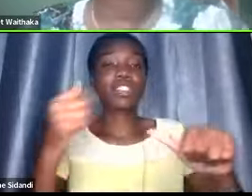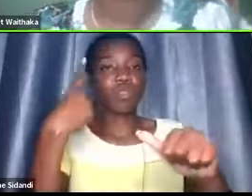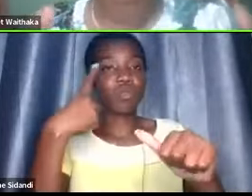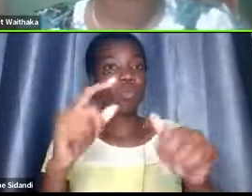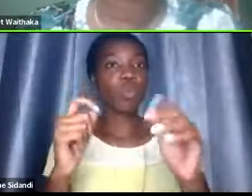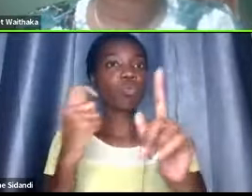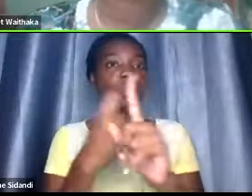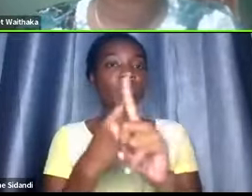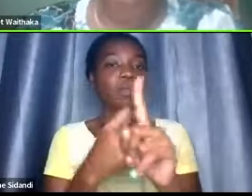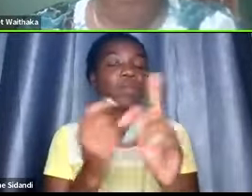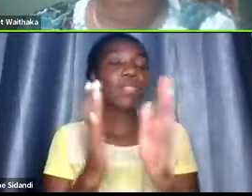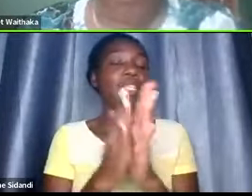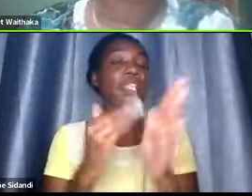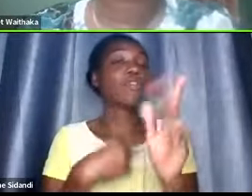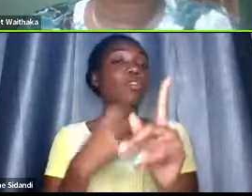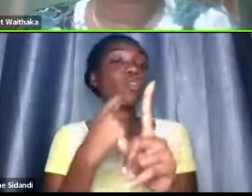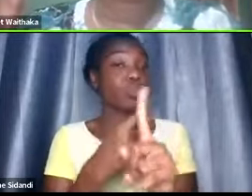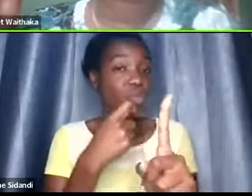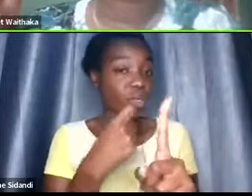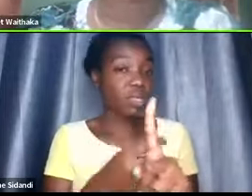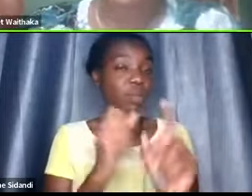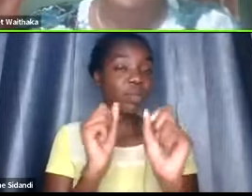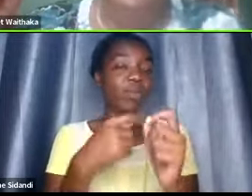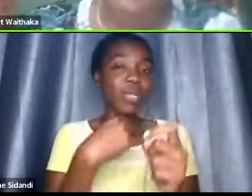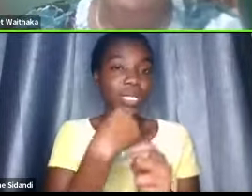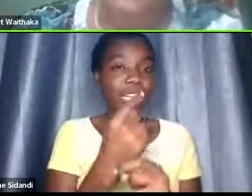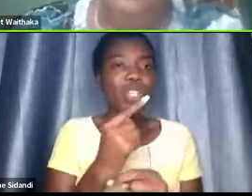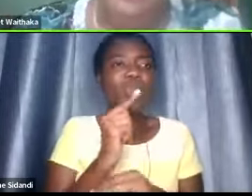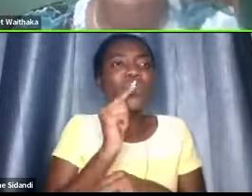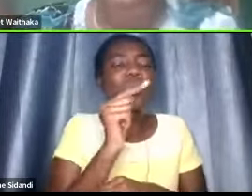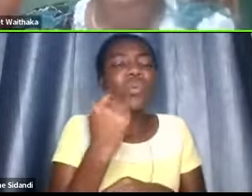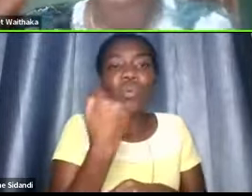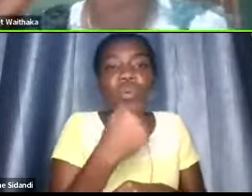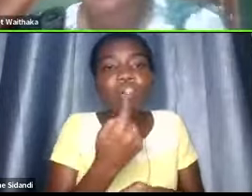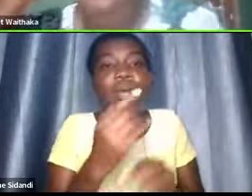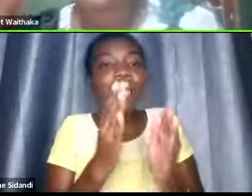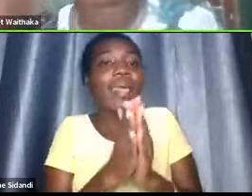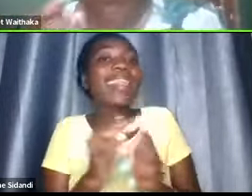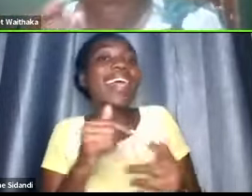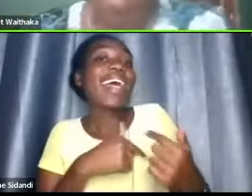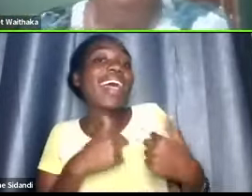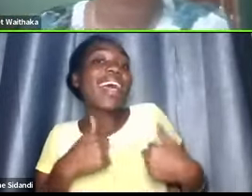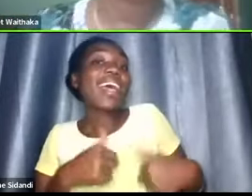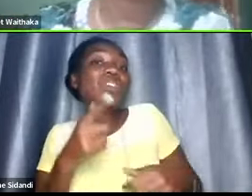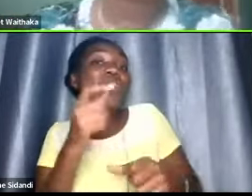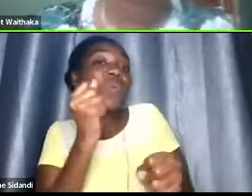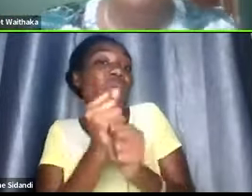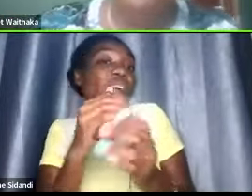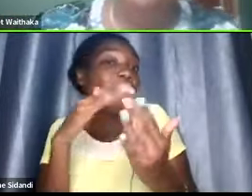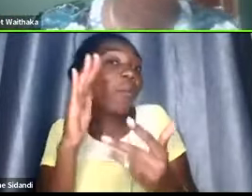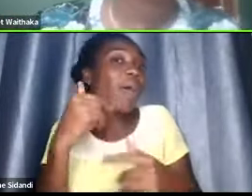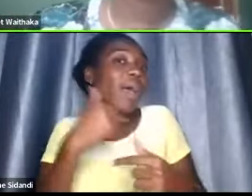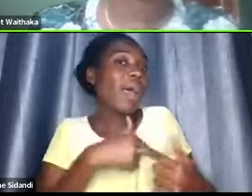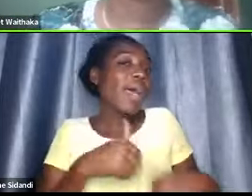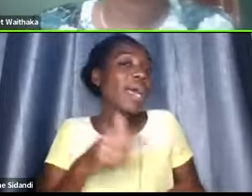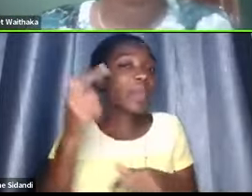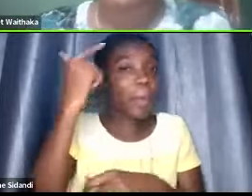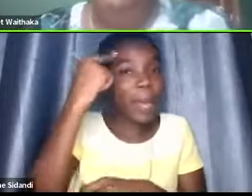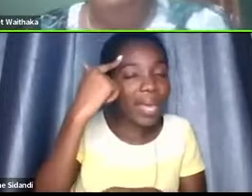who exactly you are, that you are more with your hands, you work more with your hands or with your mind or with art, with people,